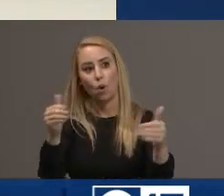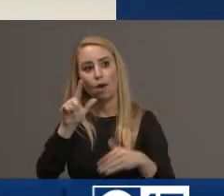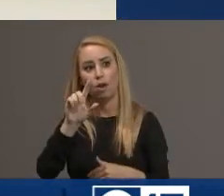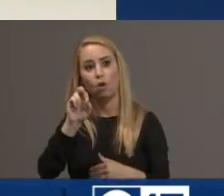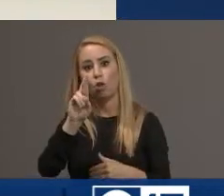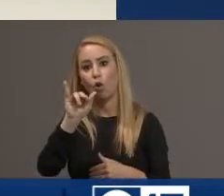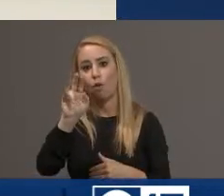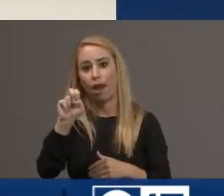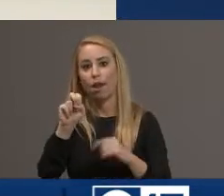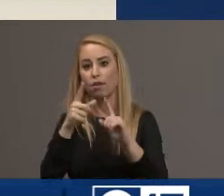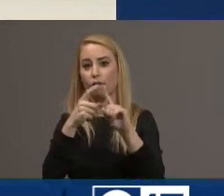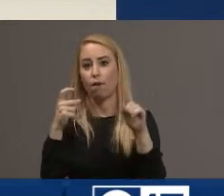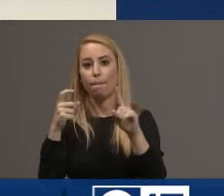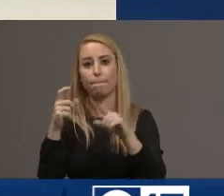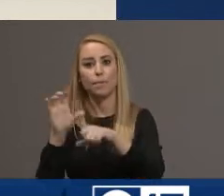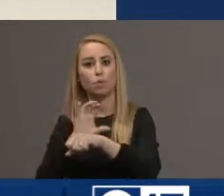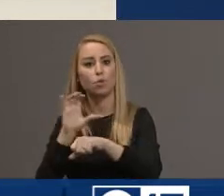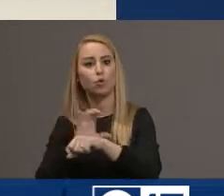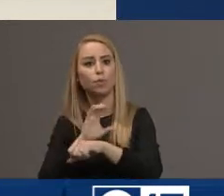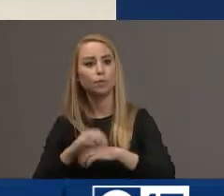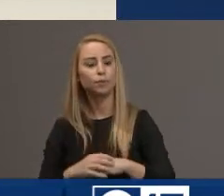ahead.